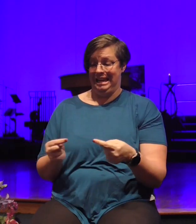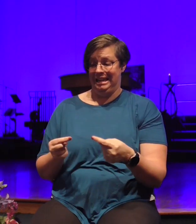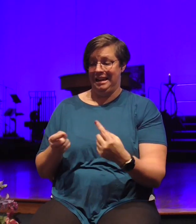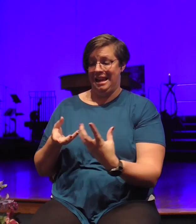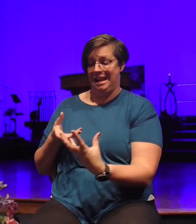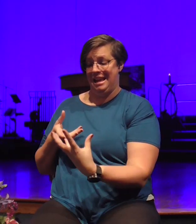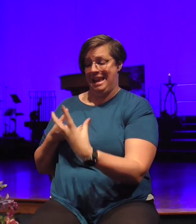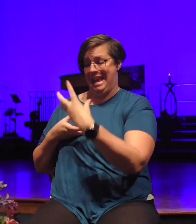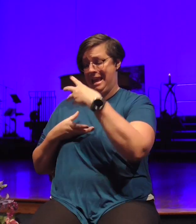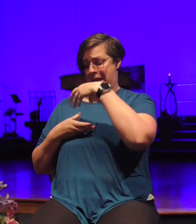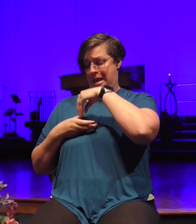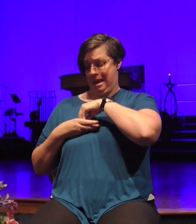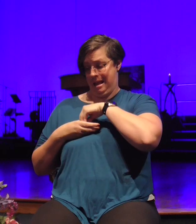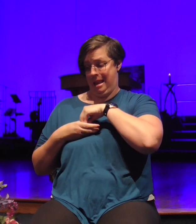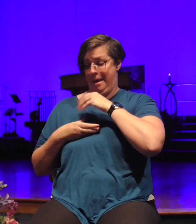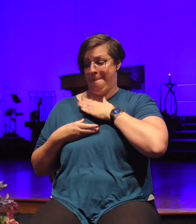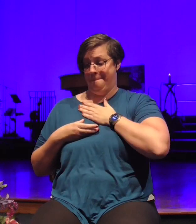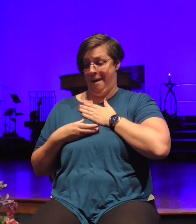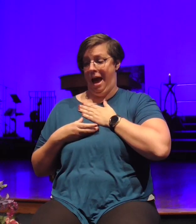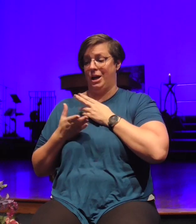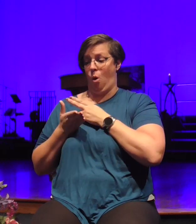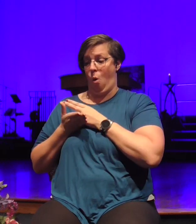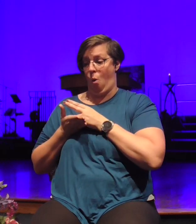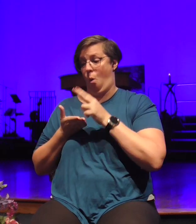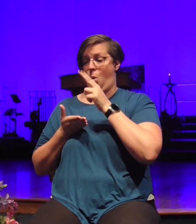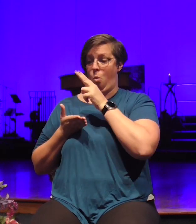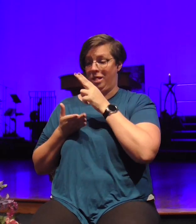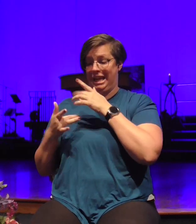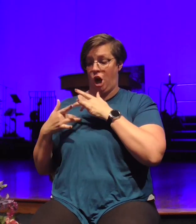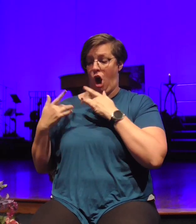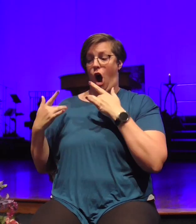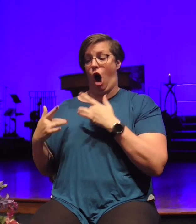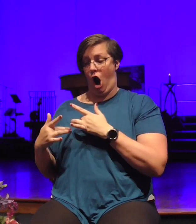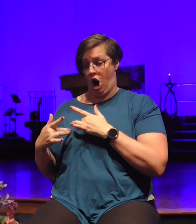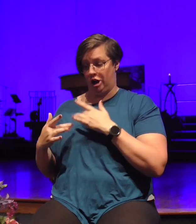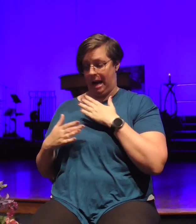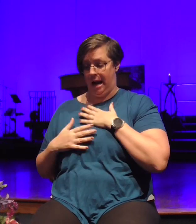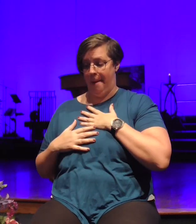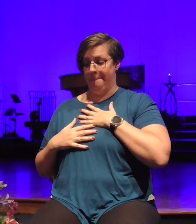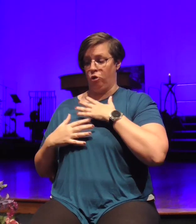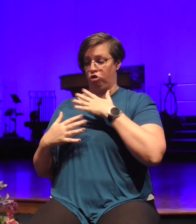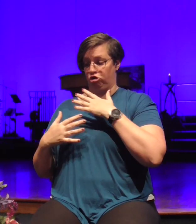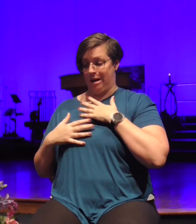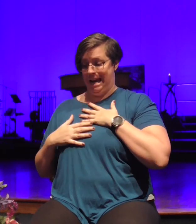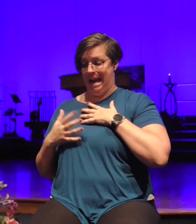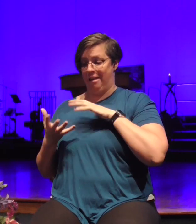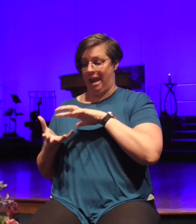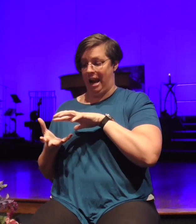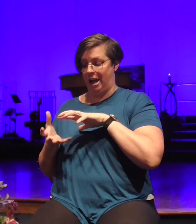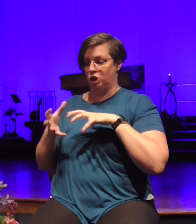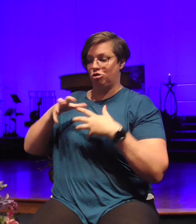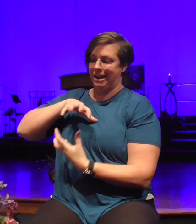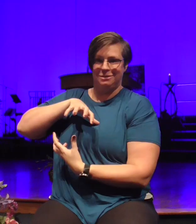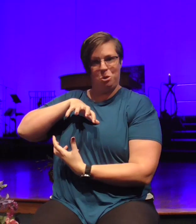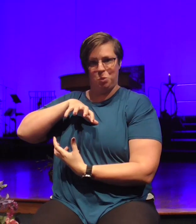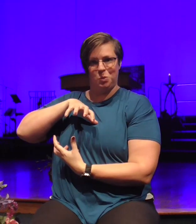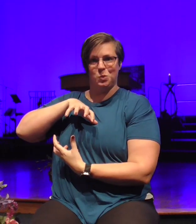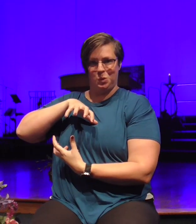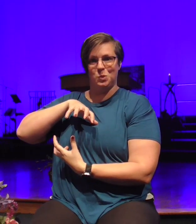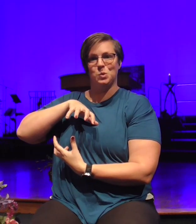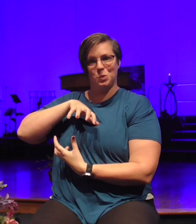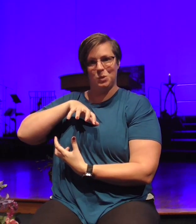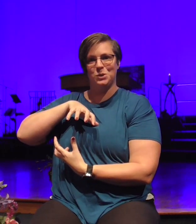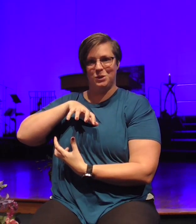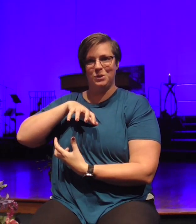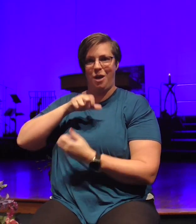sacred heart and breathe and transmute them and breathe the light of compassion